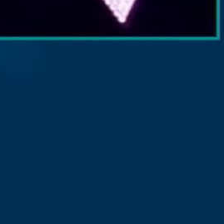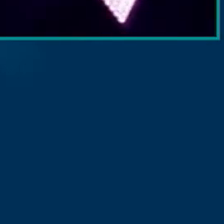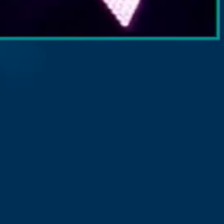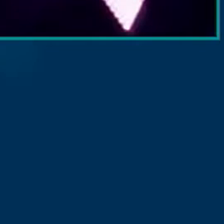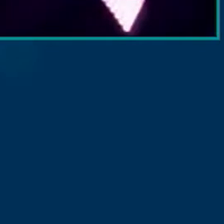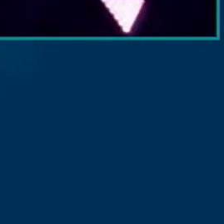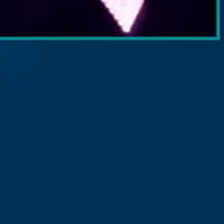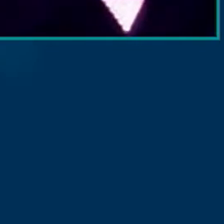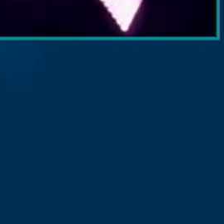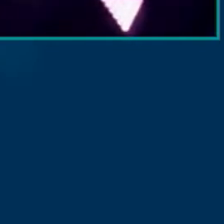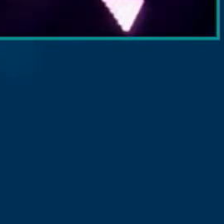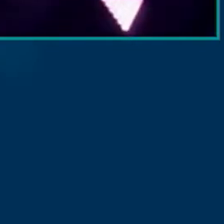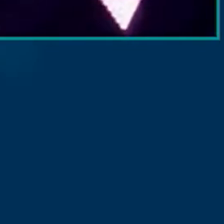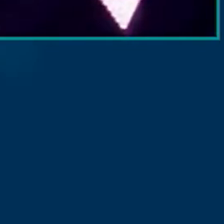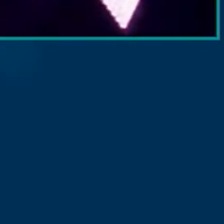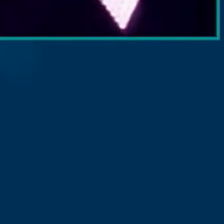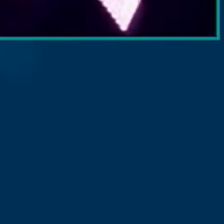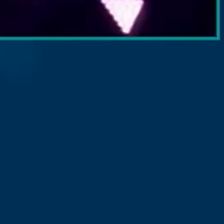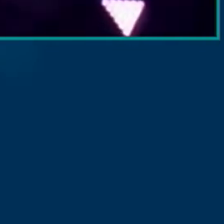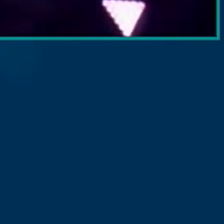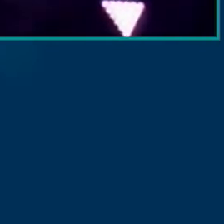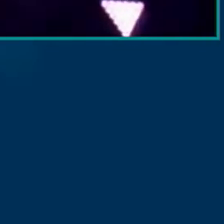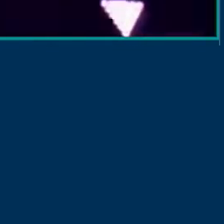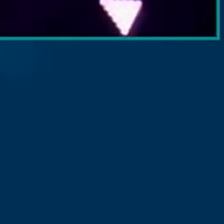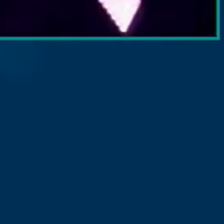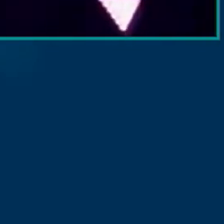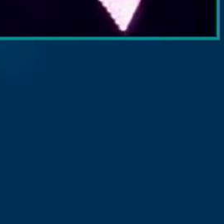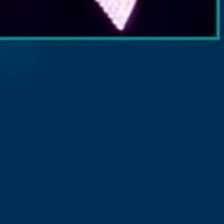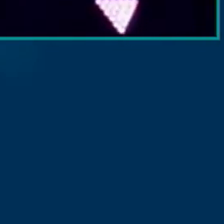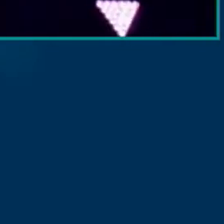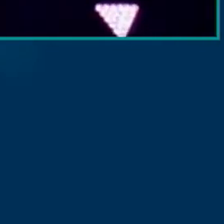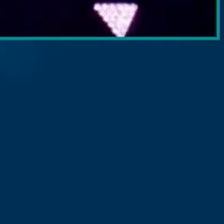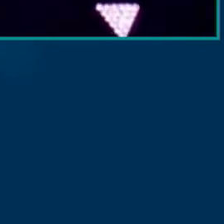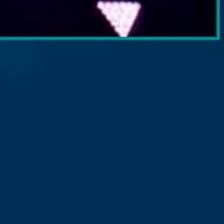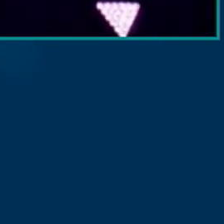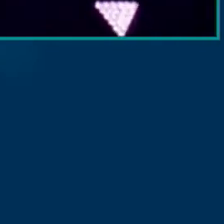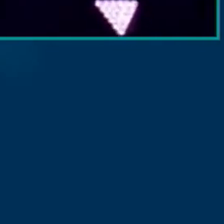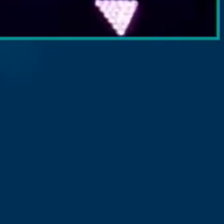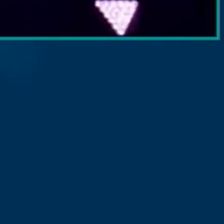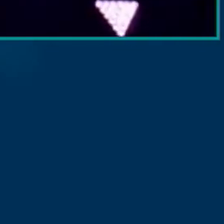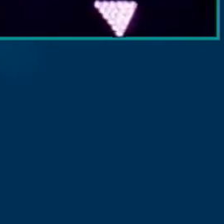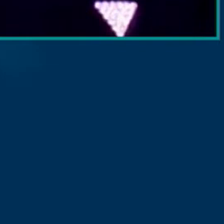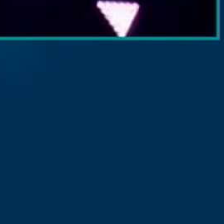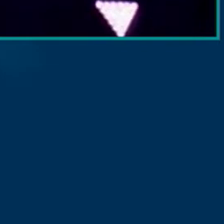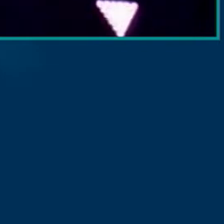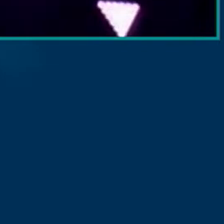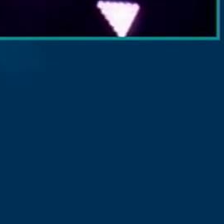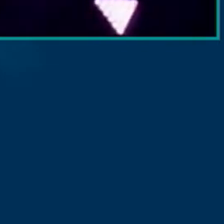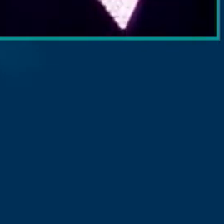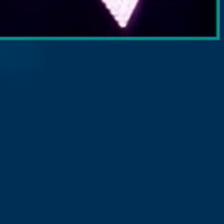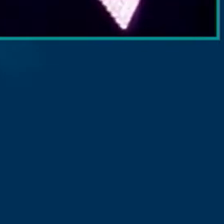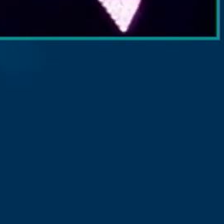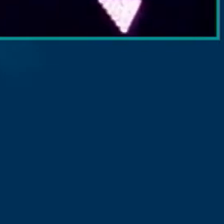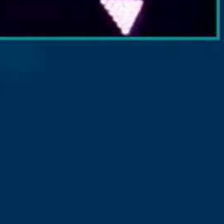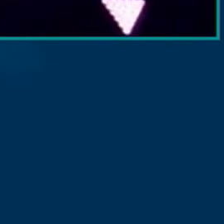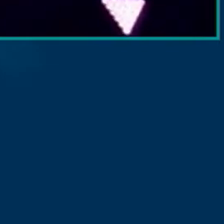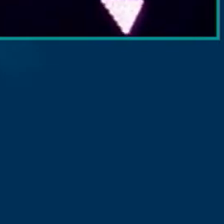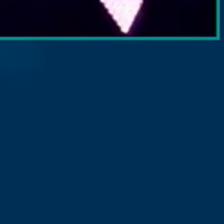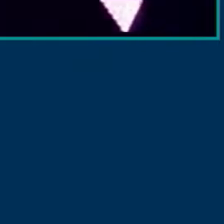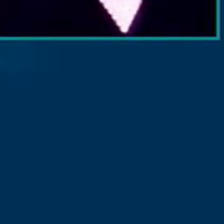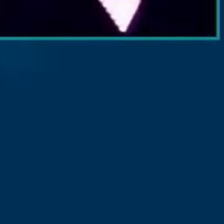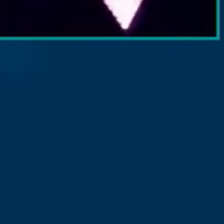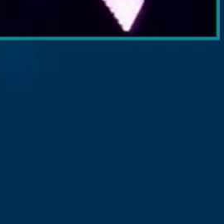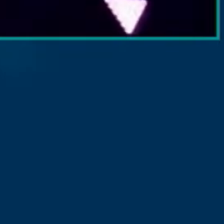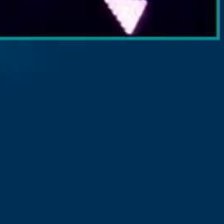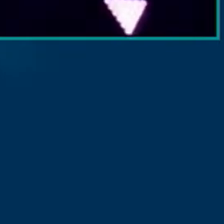the states that they must ensure the protection of human rights through the legislative system by